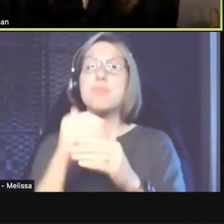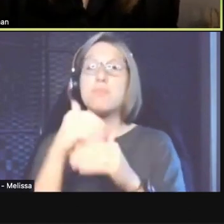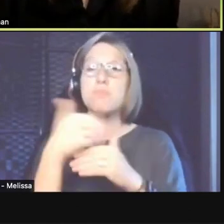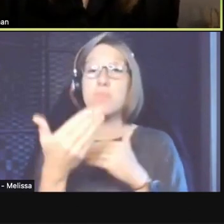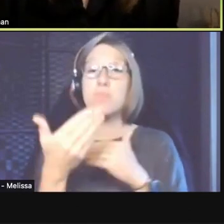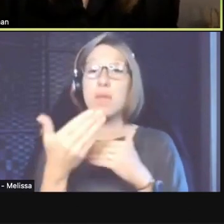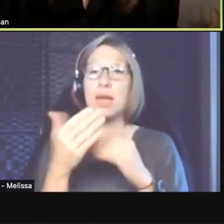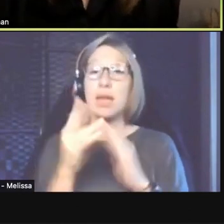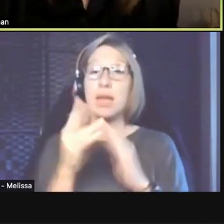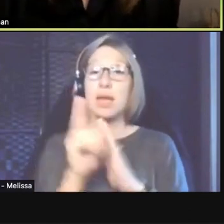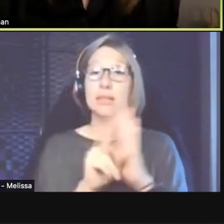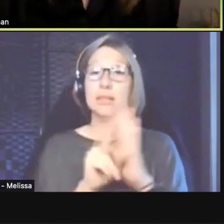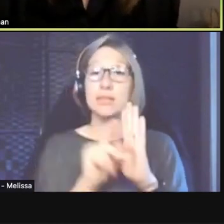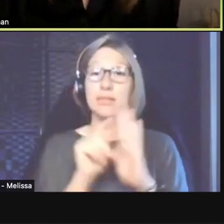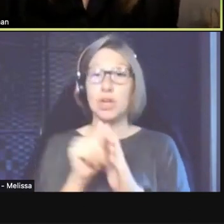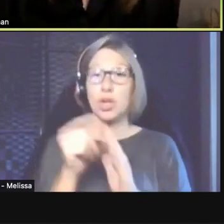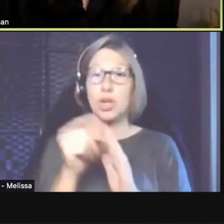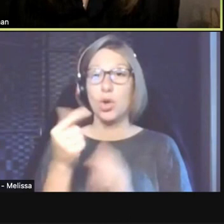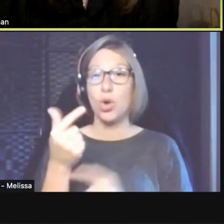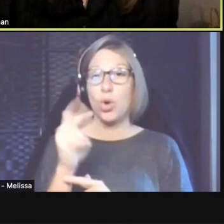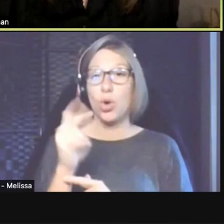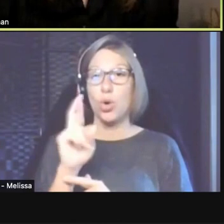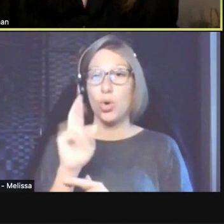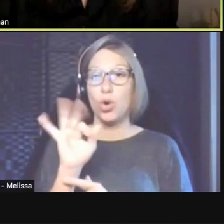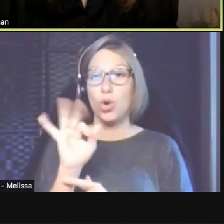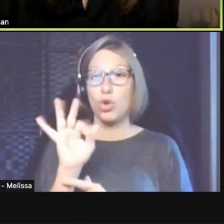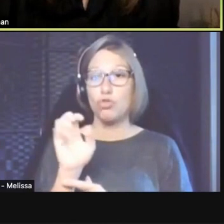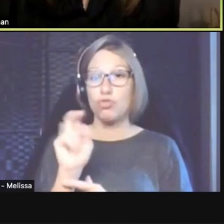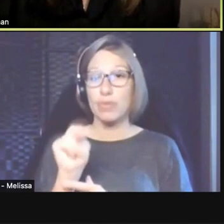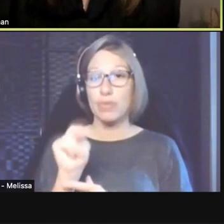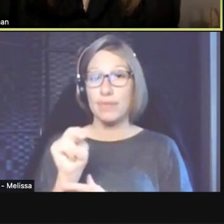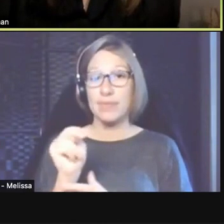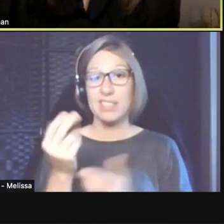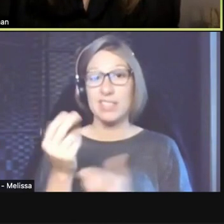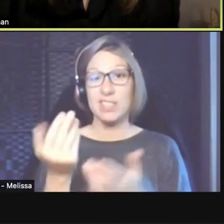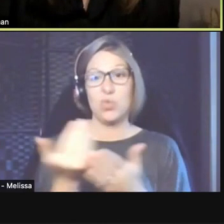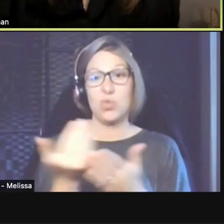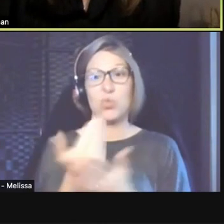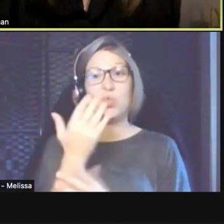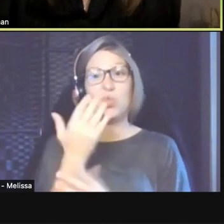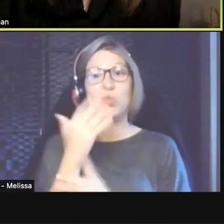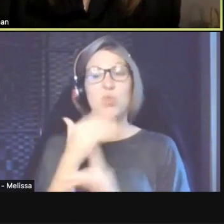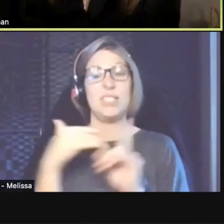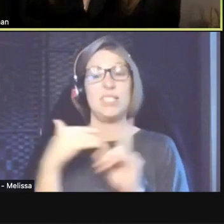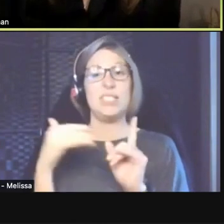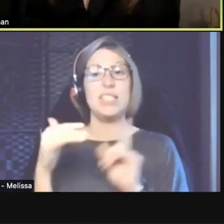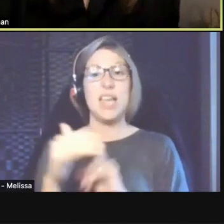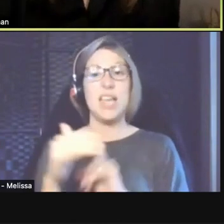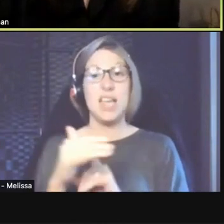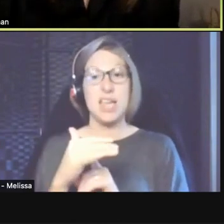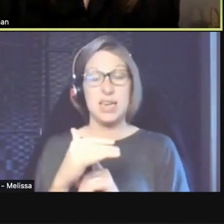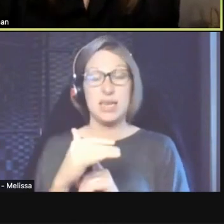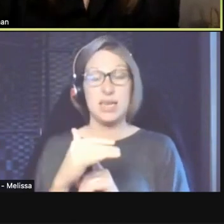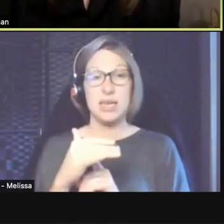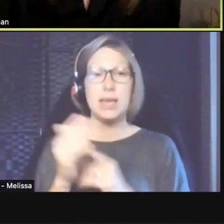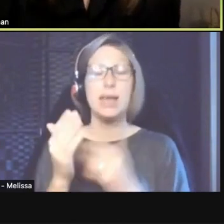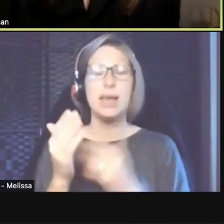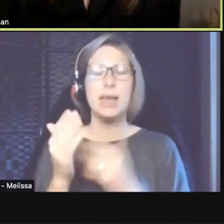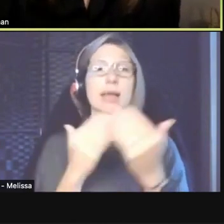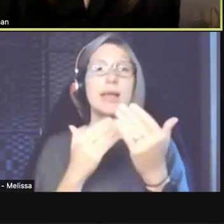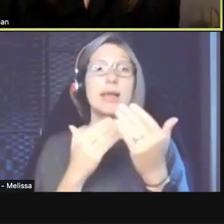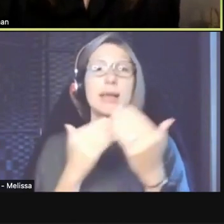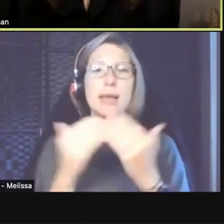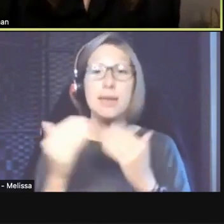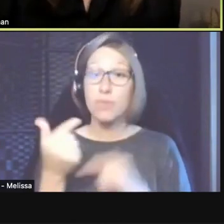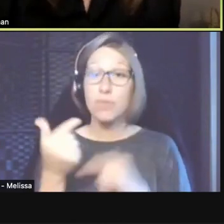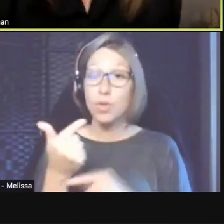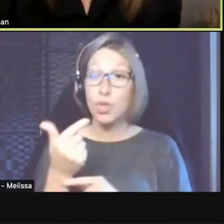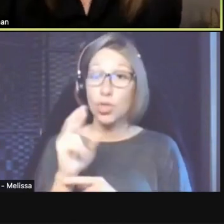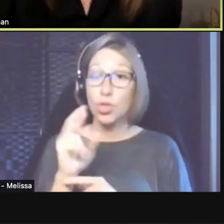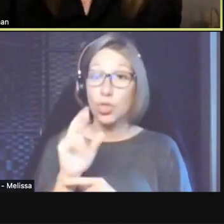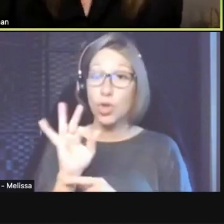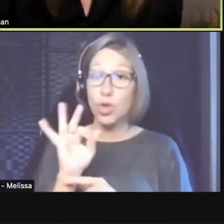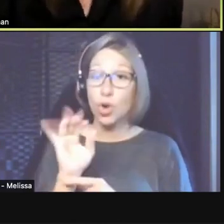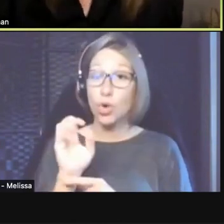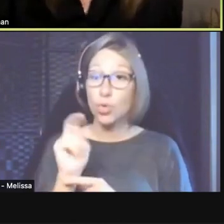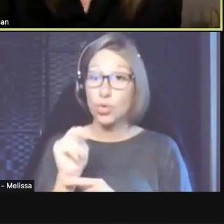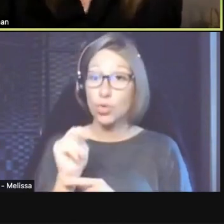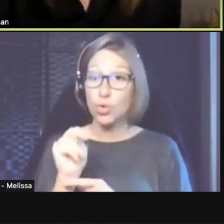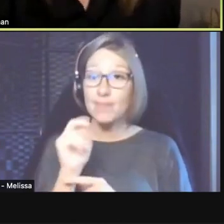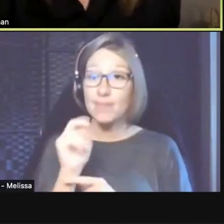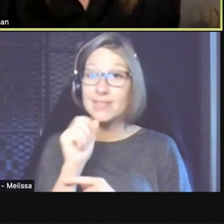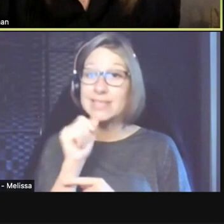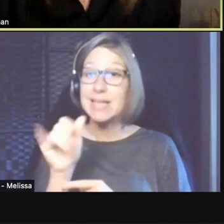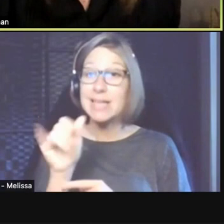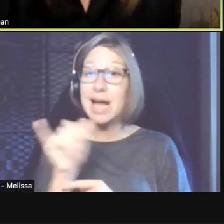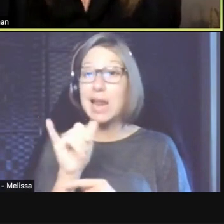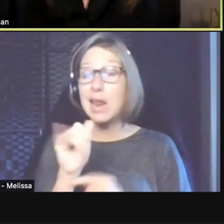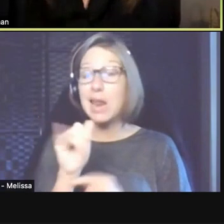which Griffin is in a novel setting. And I'm just going to say this and say it over and over again. Even though Griffin is not maybe like all the